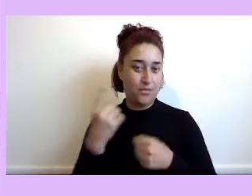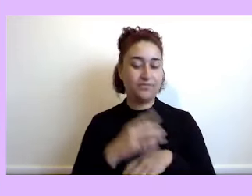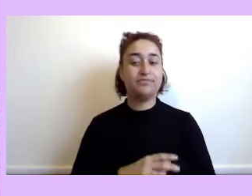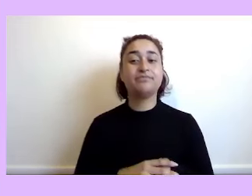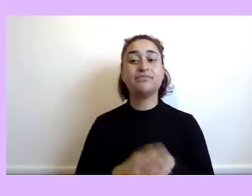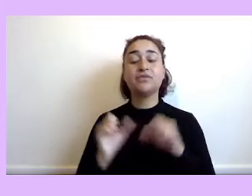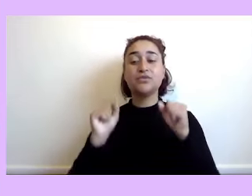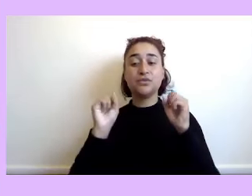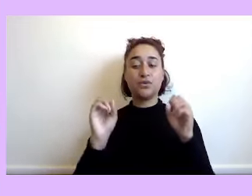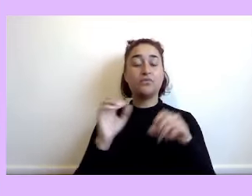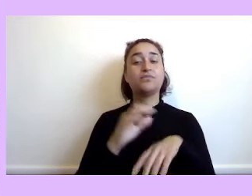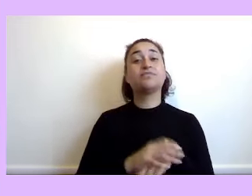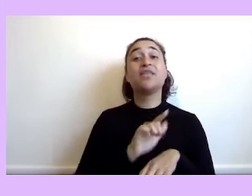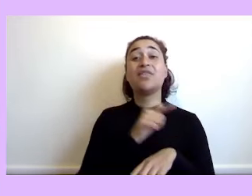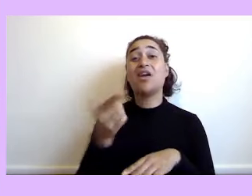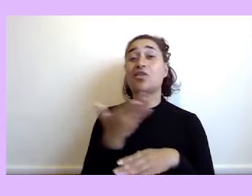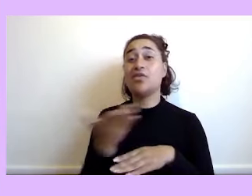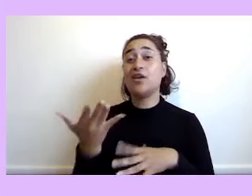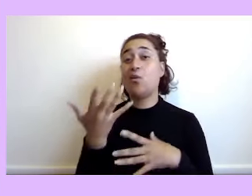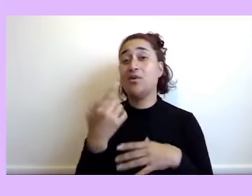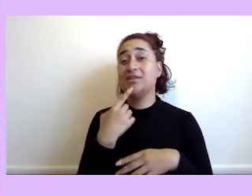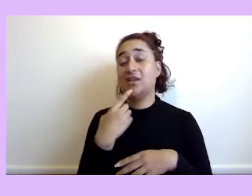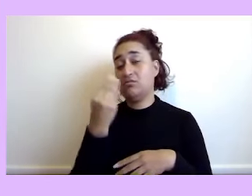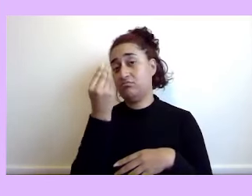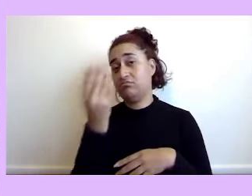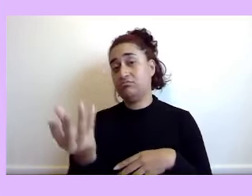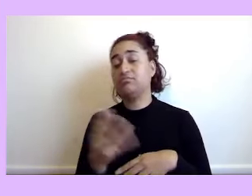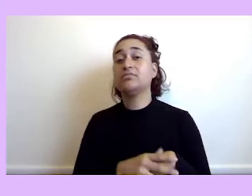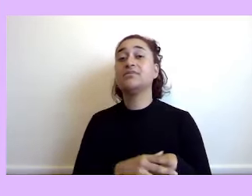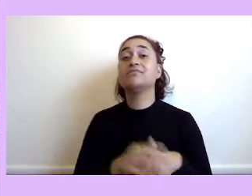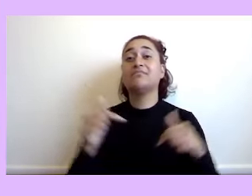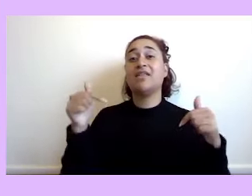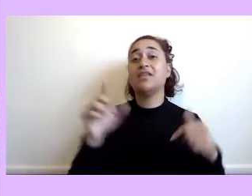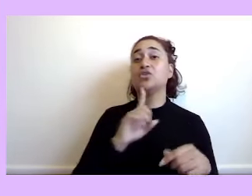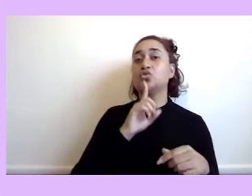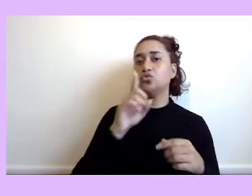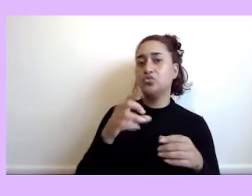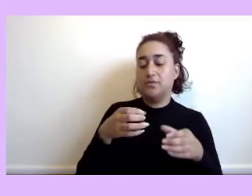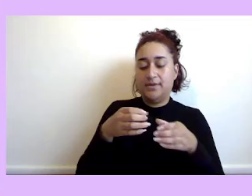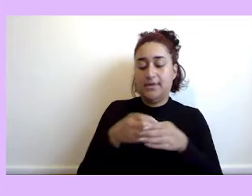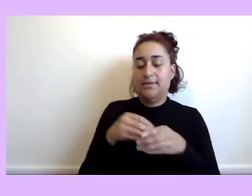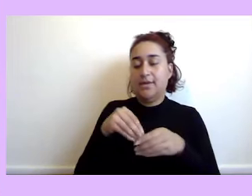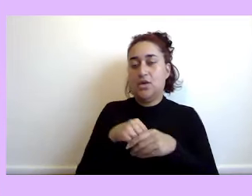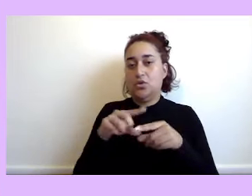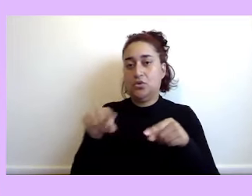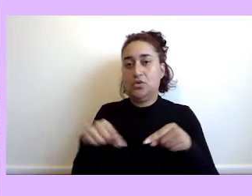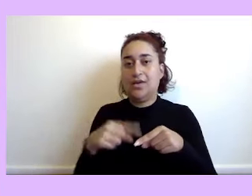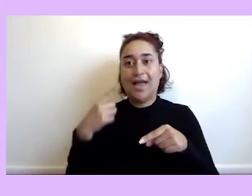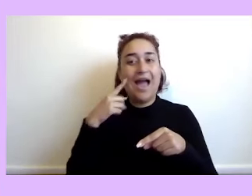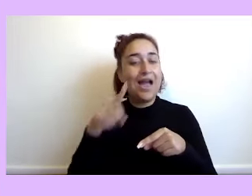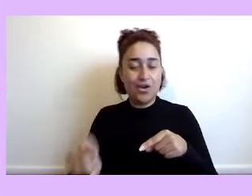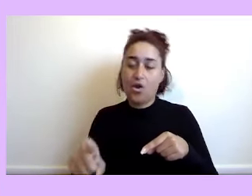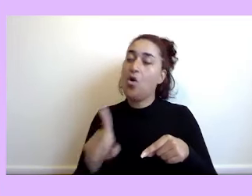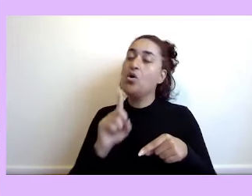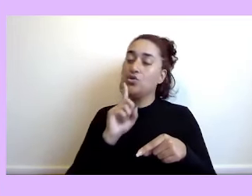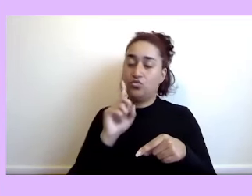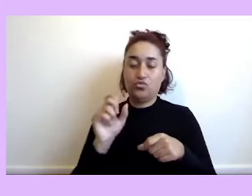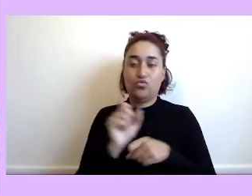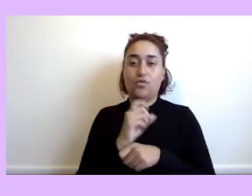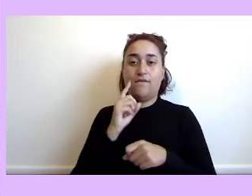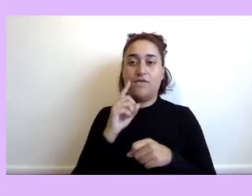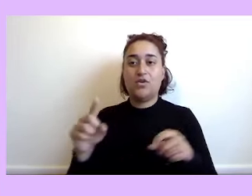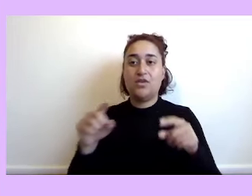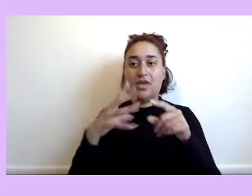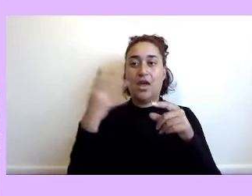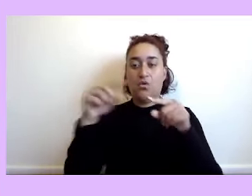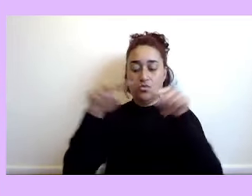So the other thing I want to say is that certainly this is true of the inner circle, and I know for dang sure it's true in so many ways of the outer